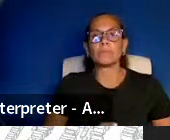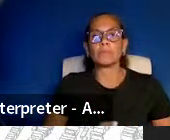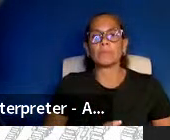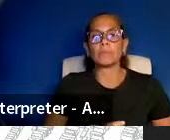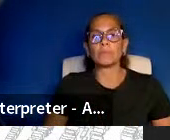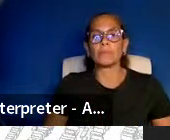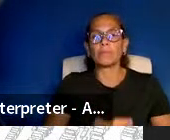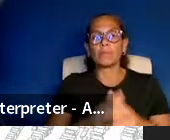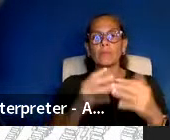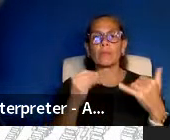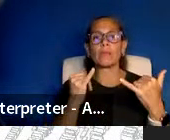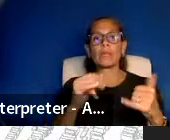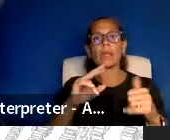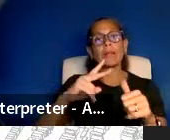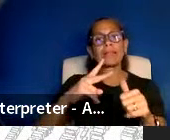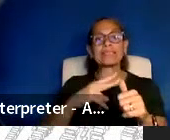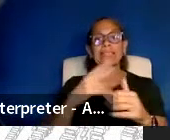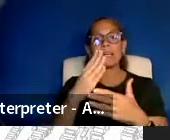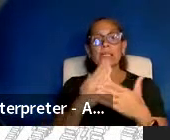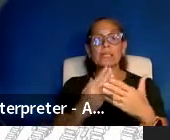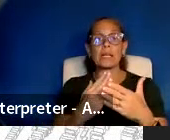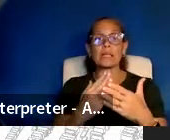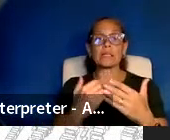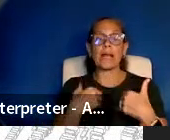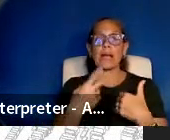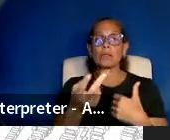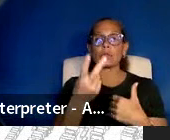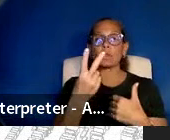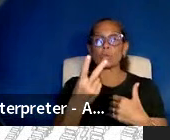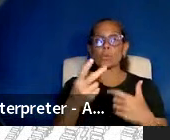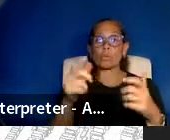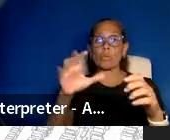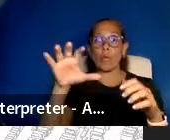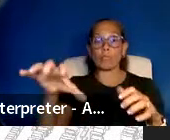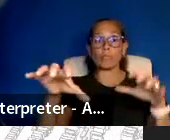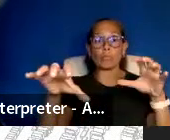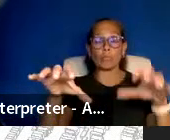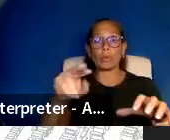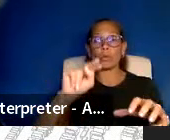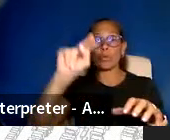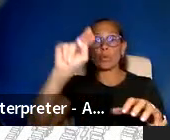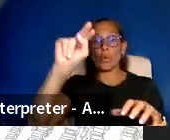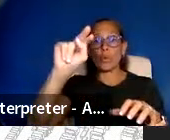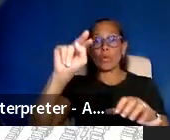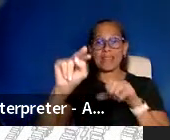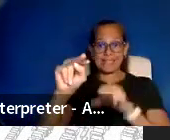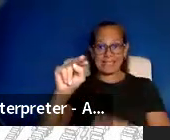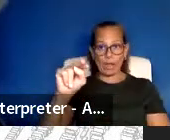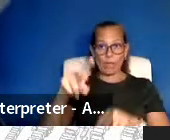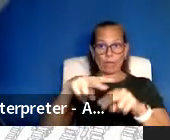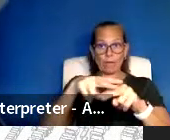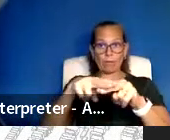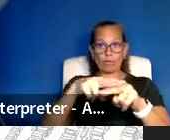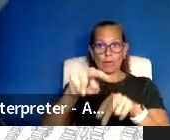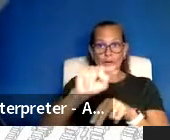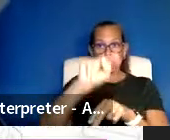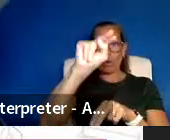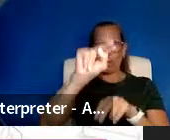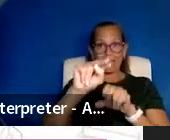We'll now move to the second section, which consists of 2 large sites to the north and south of the new train station. Next slide.